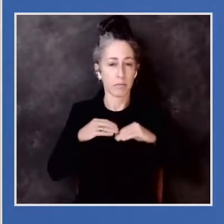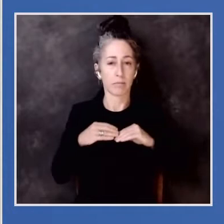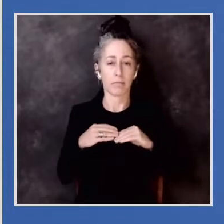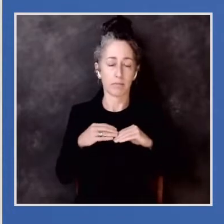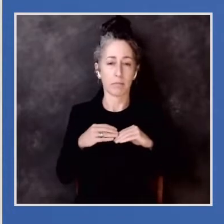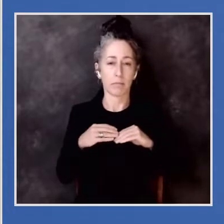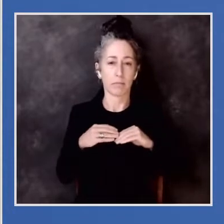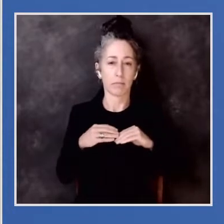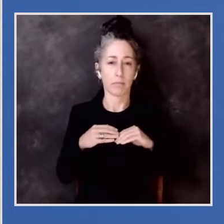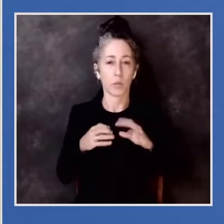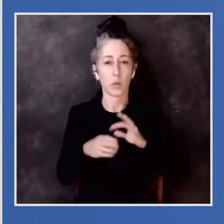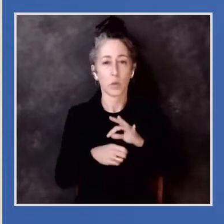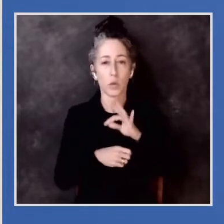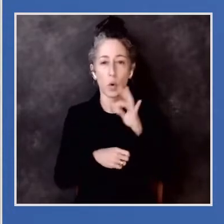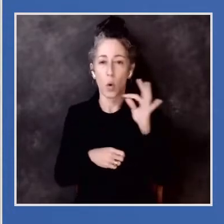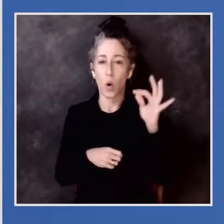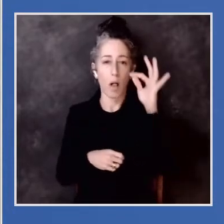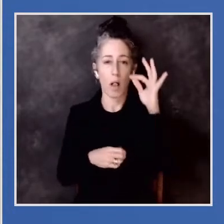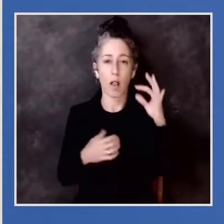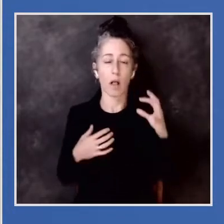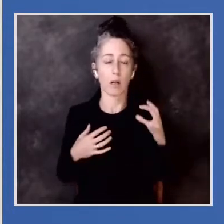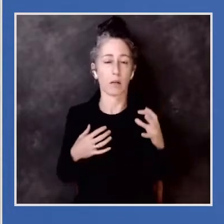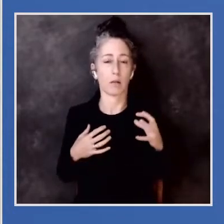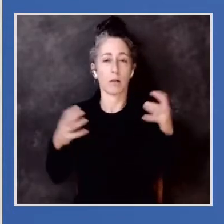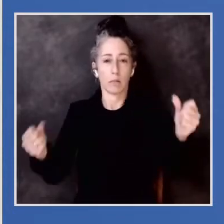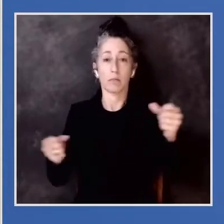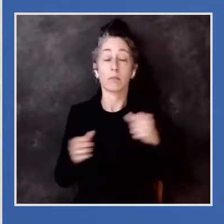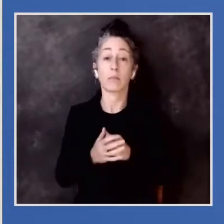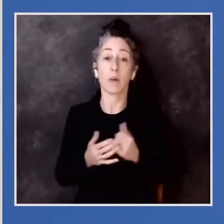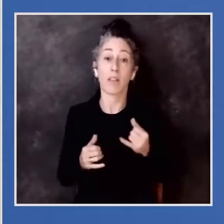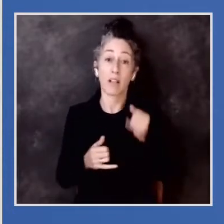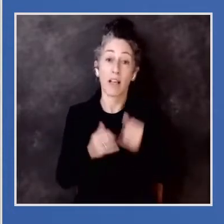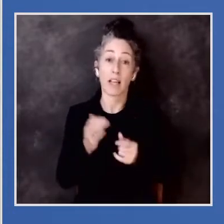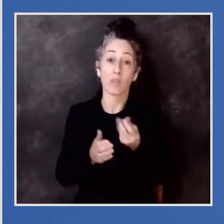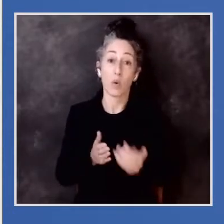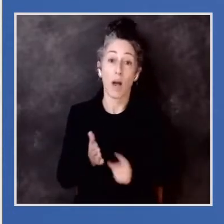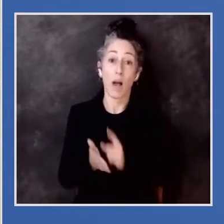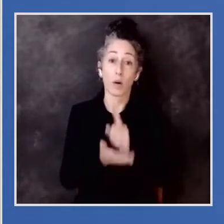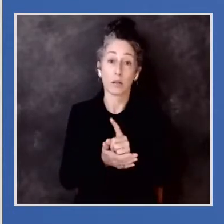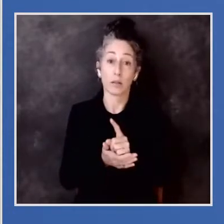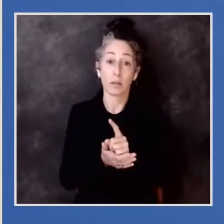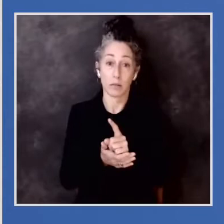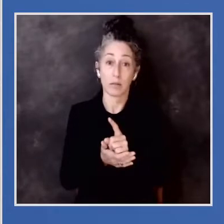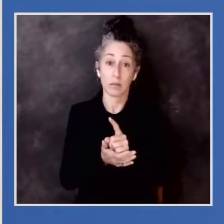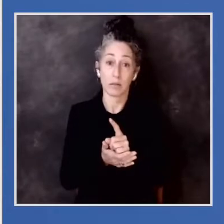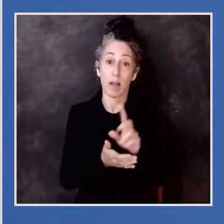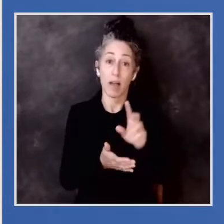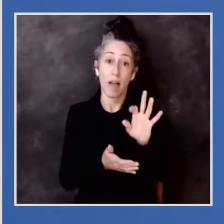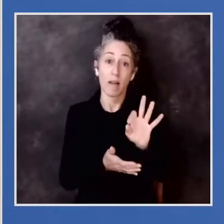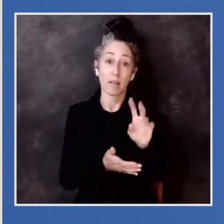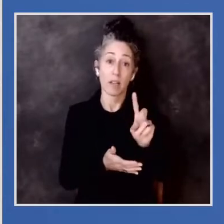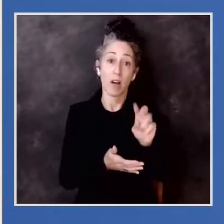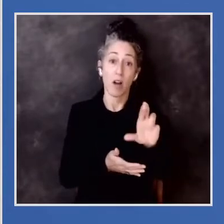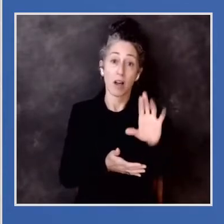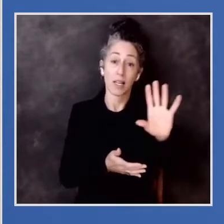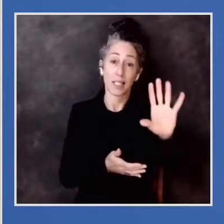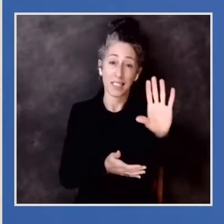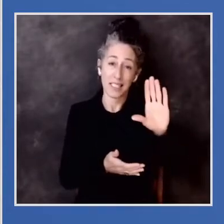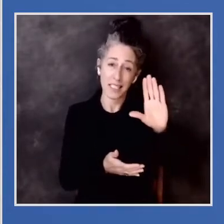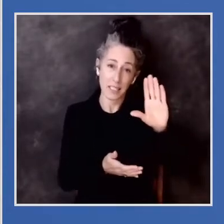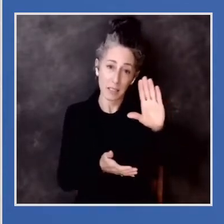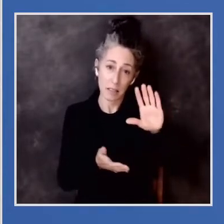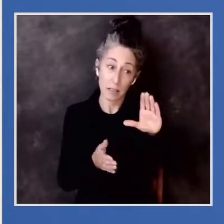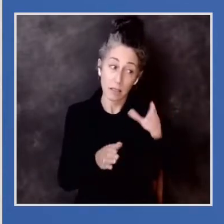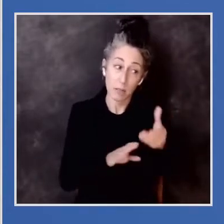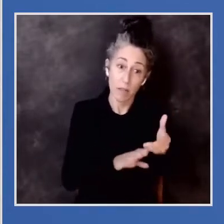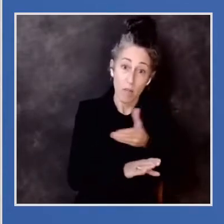In his last hours, President Roosevelt was at work on a speech to be delivered the next day. In it, he